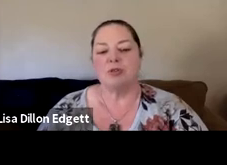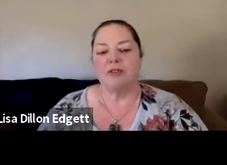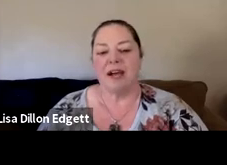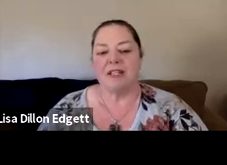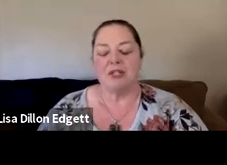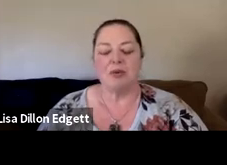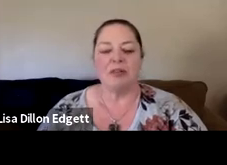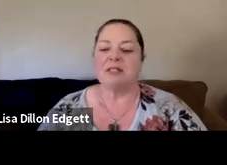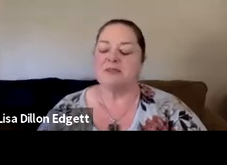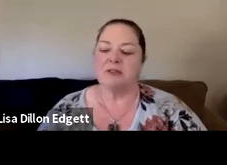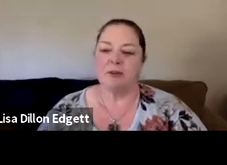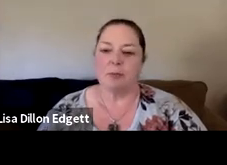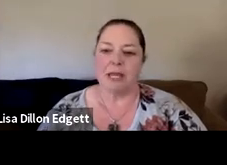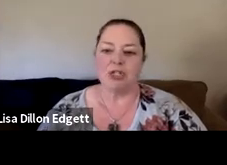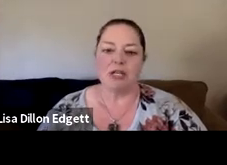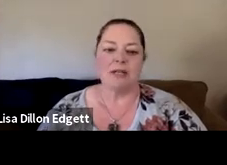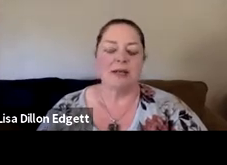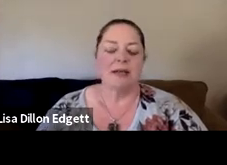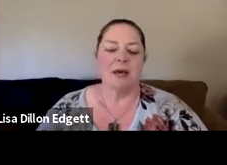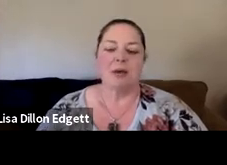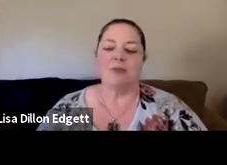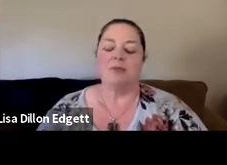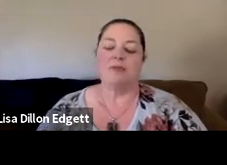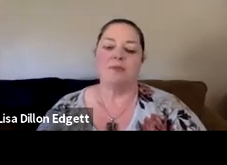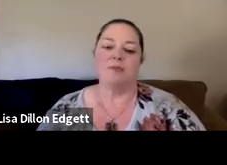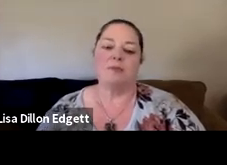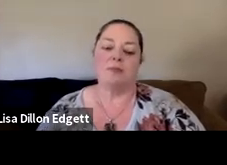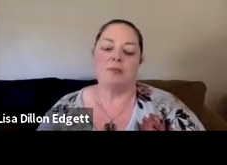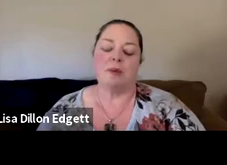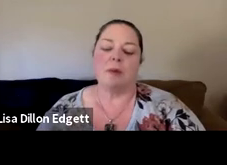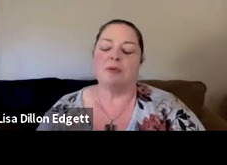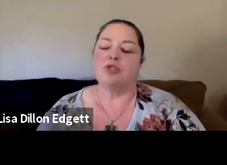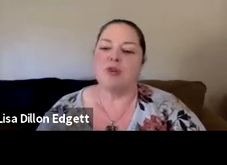course provides you with lots of information about